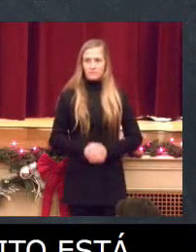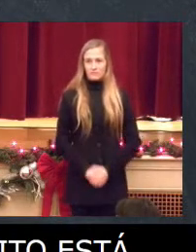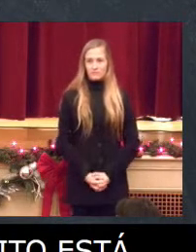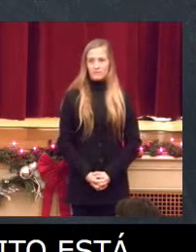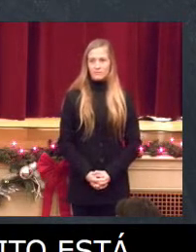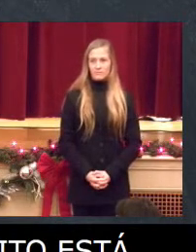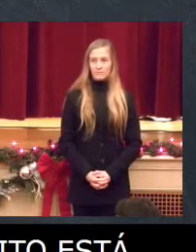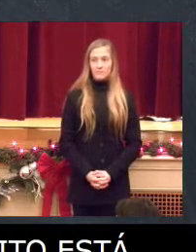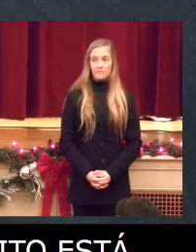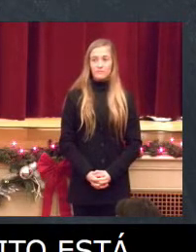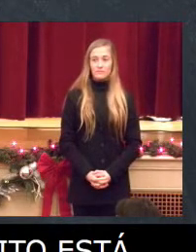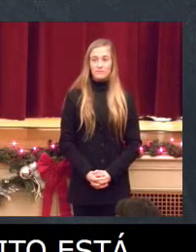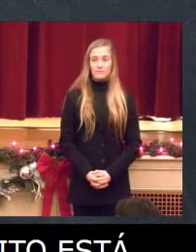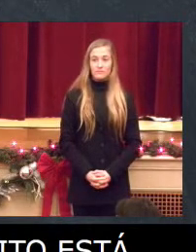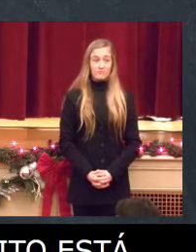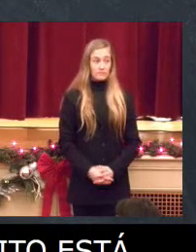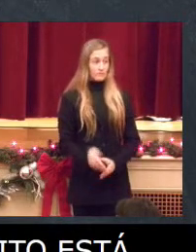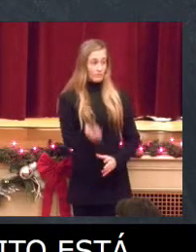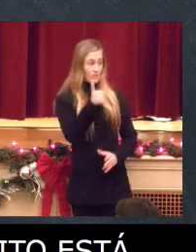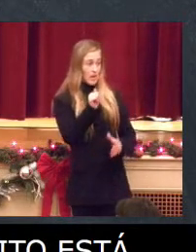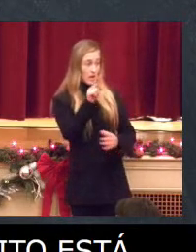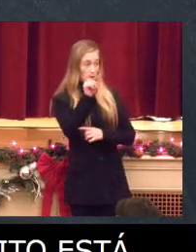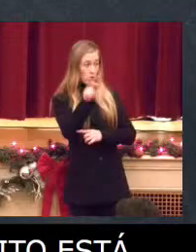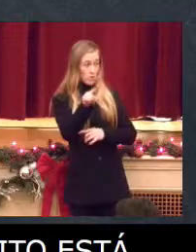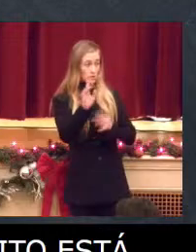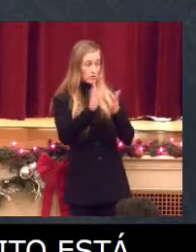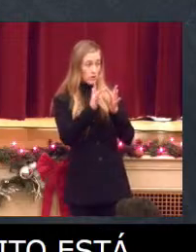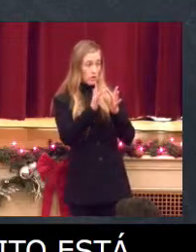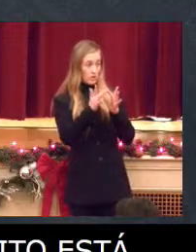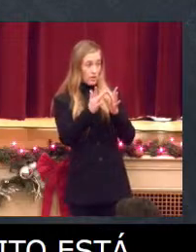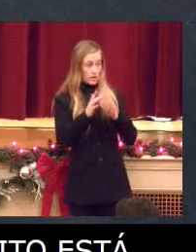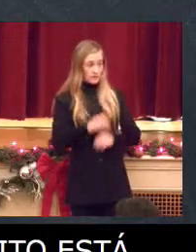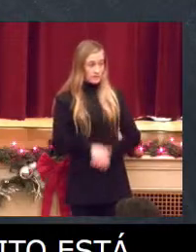Do we have any coming online yet?